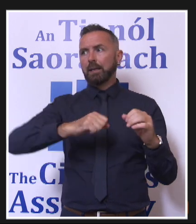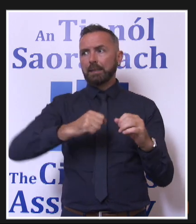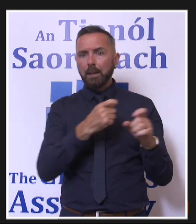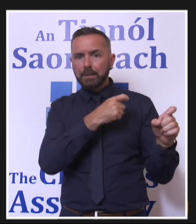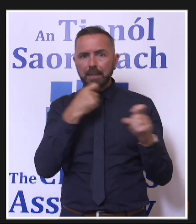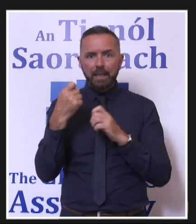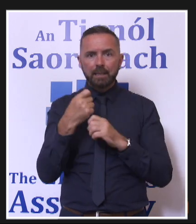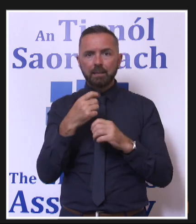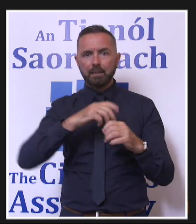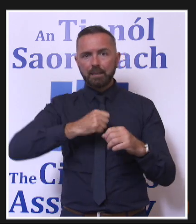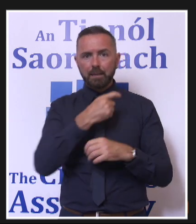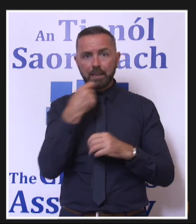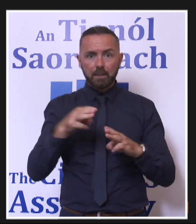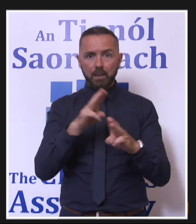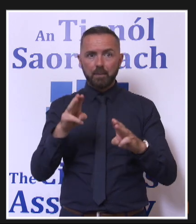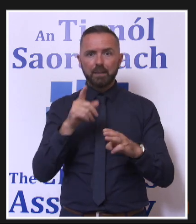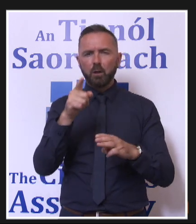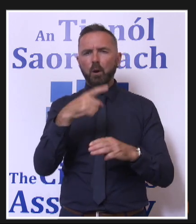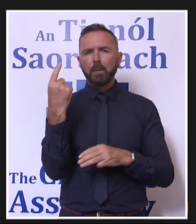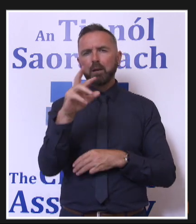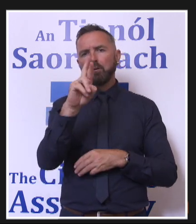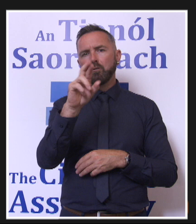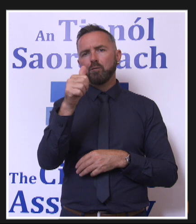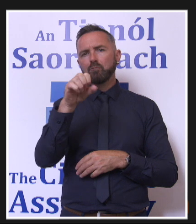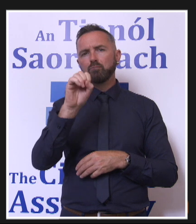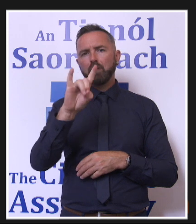whenever they said to me I was being rash or promising the